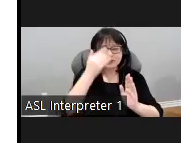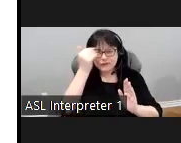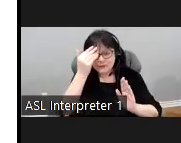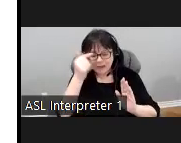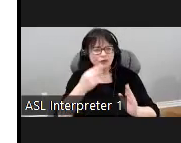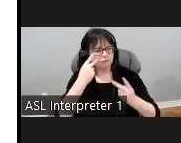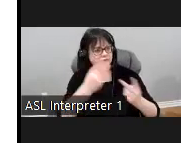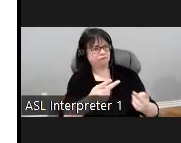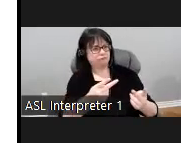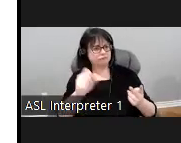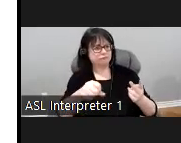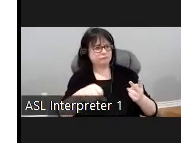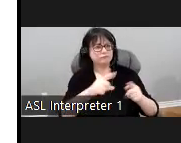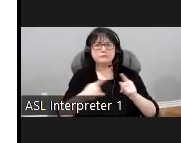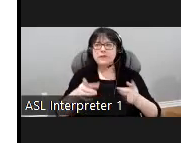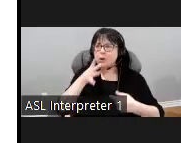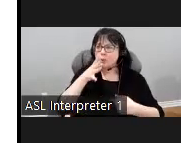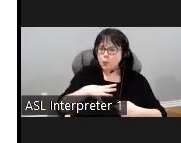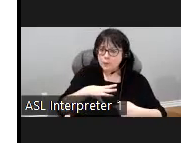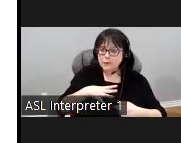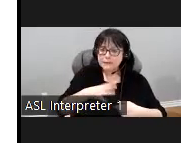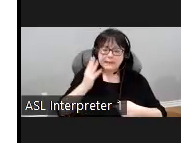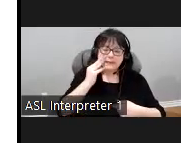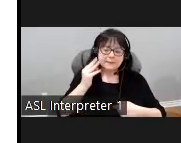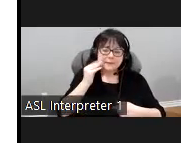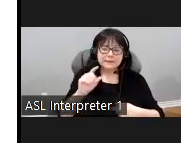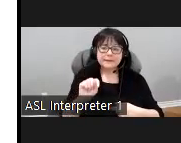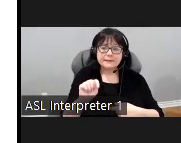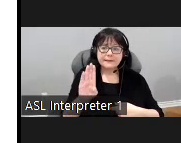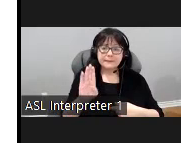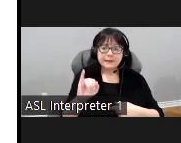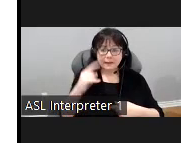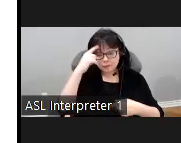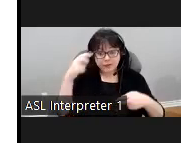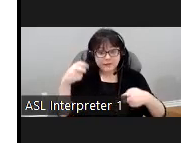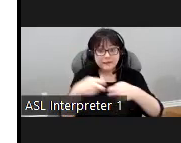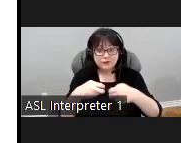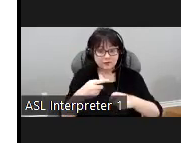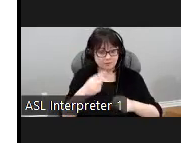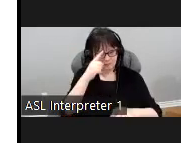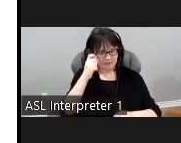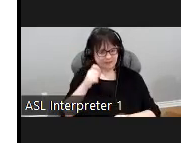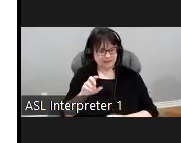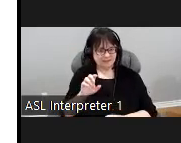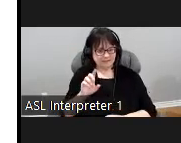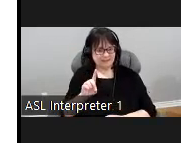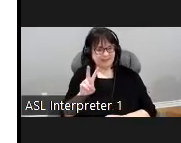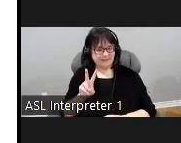women who are going to suffer a traumatic brain injury as a result of intimate partner violence.